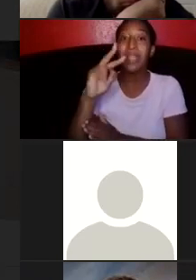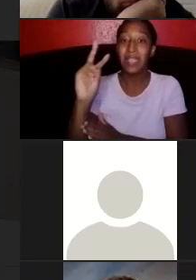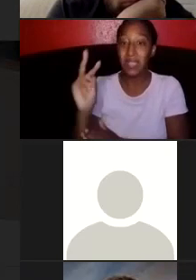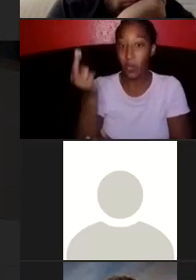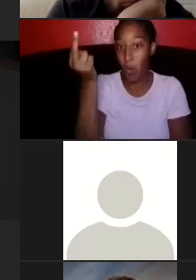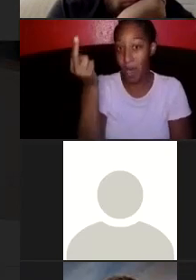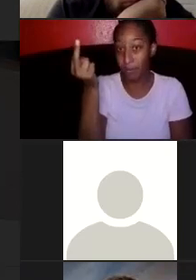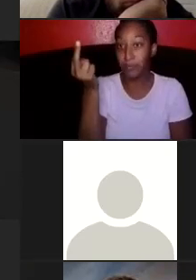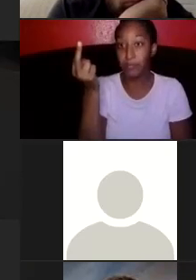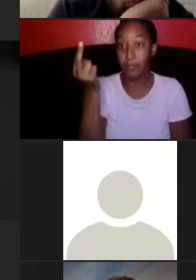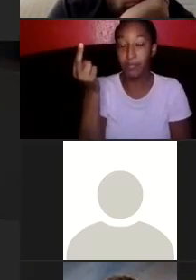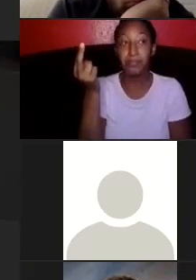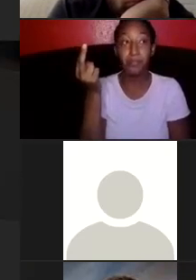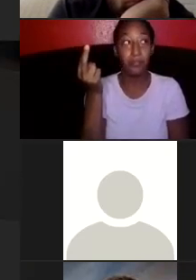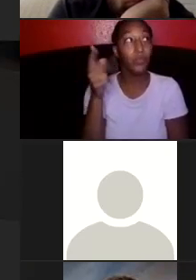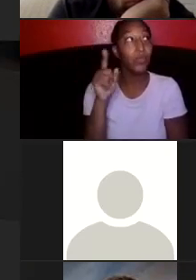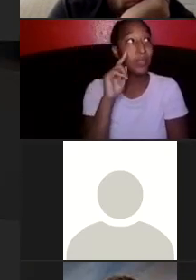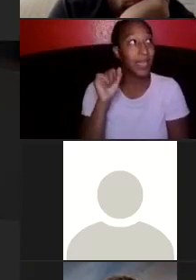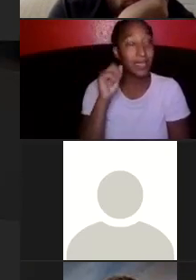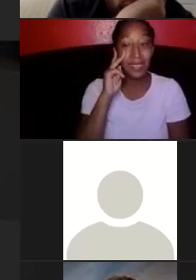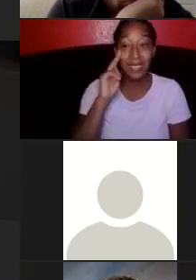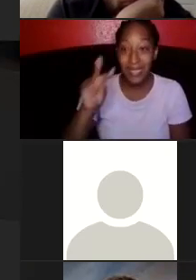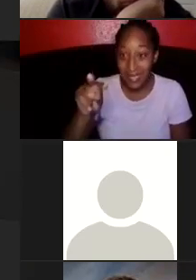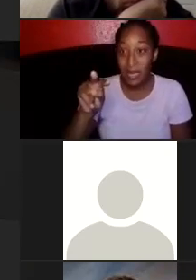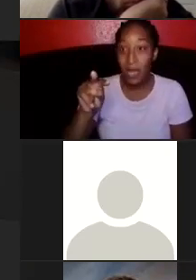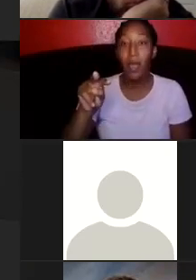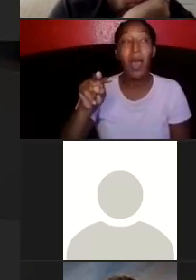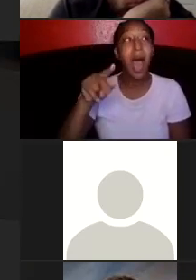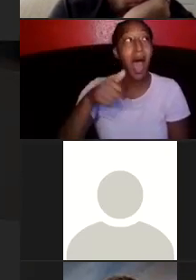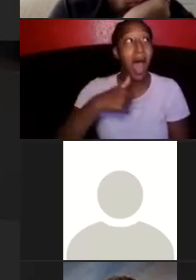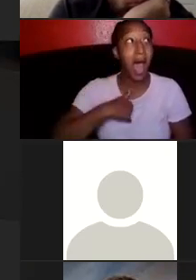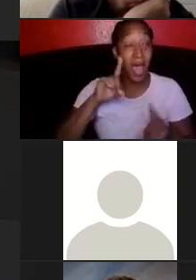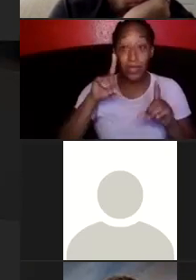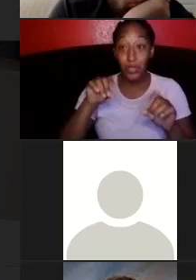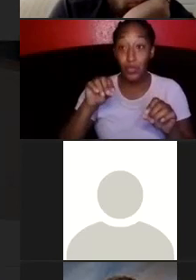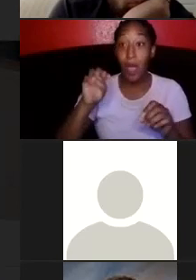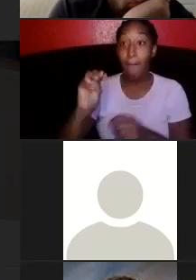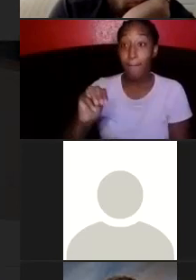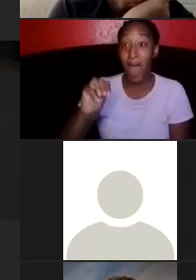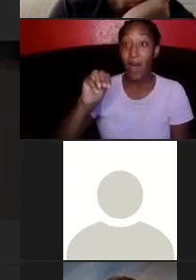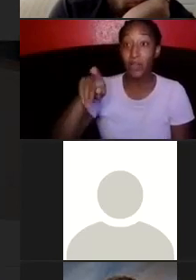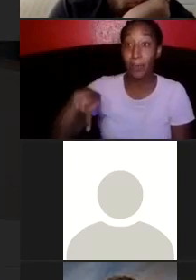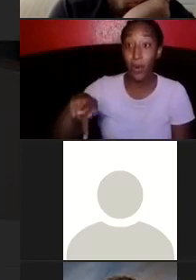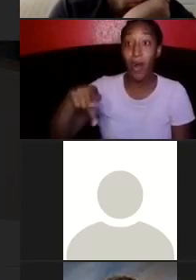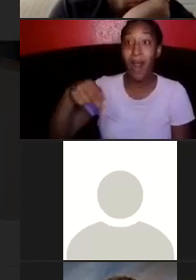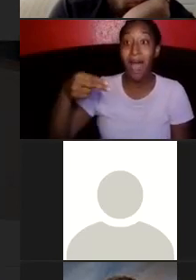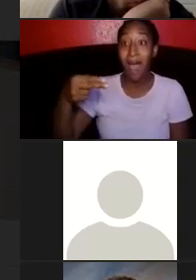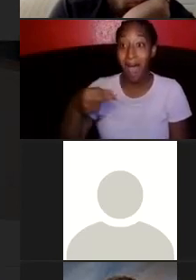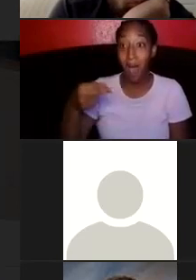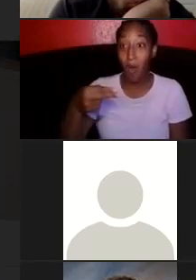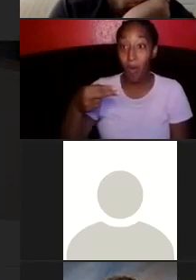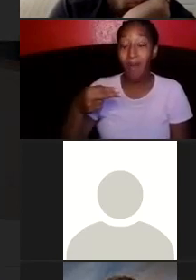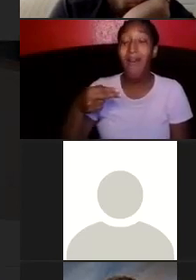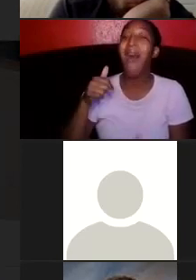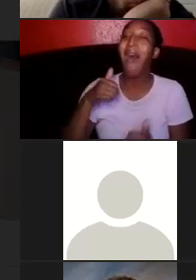that's I did this in miles per hour because I figured that's a unit that you can relate to, because, if